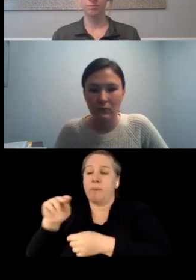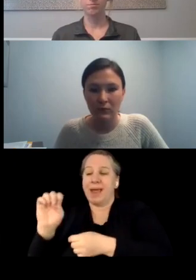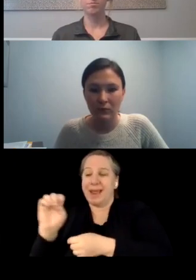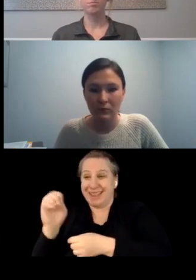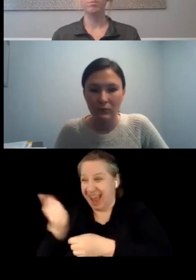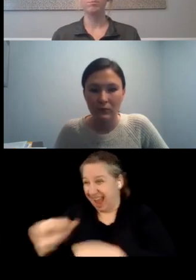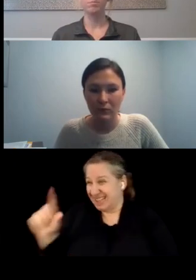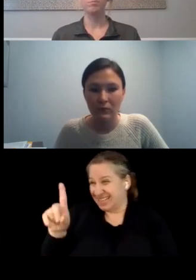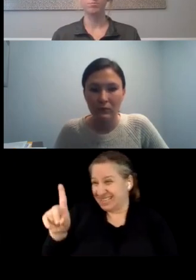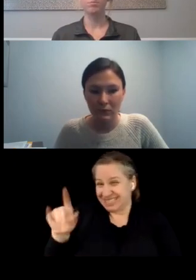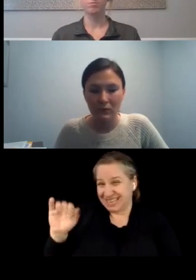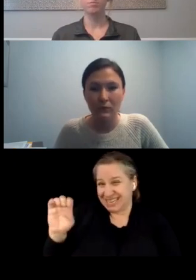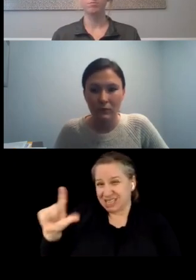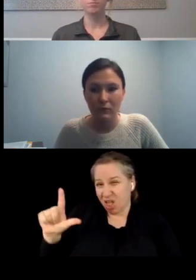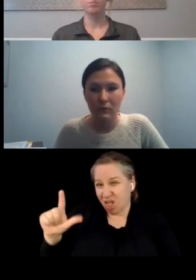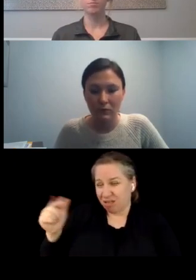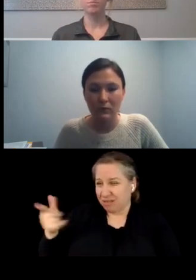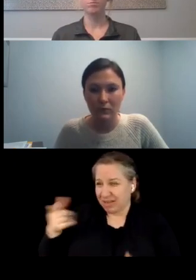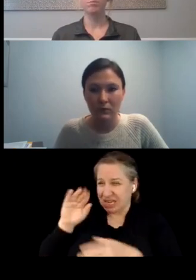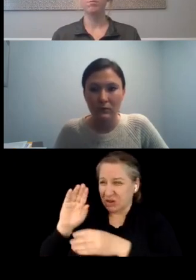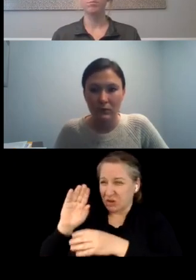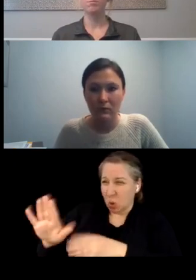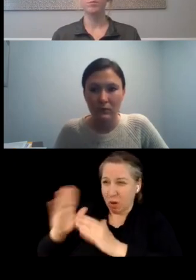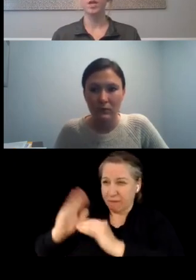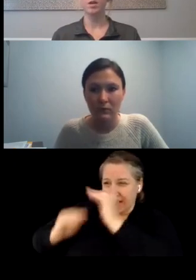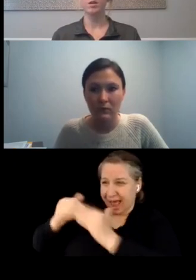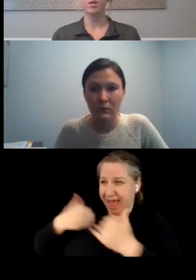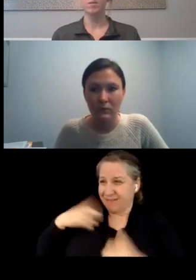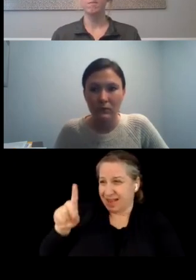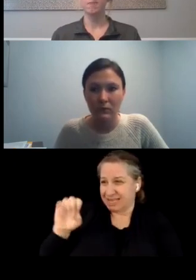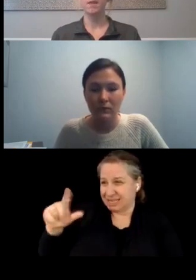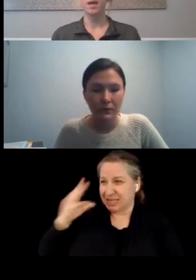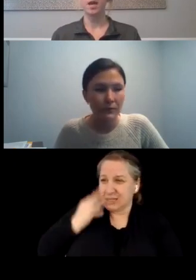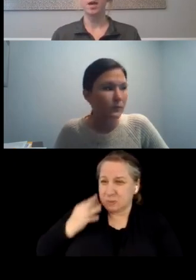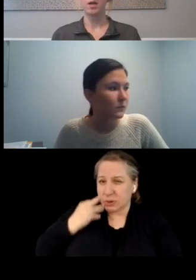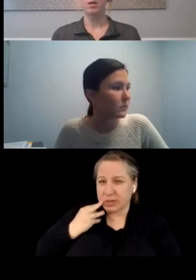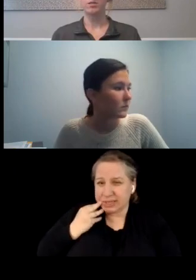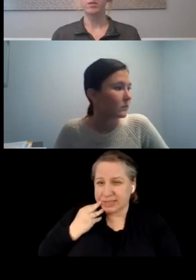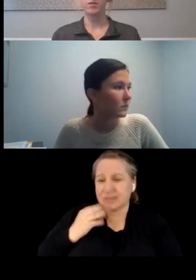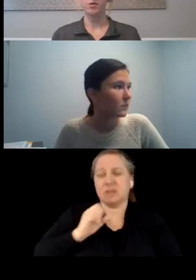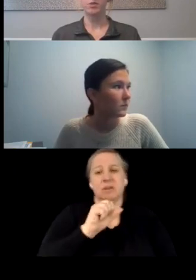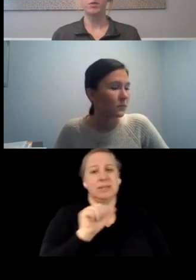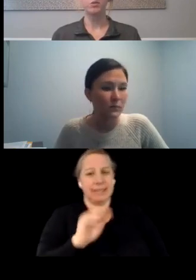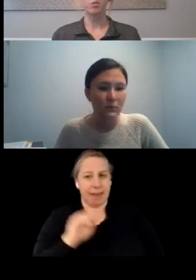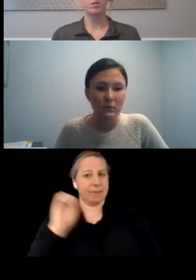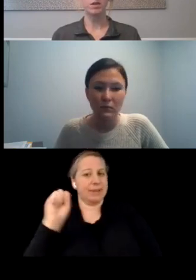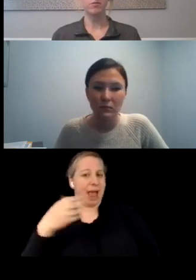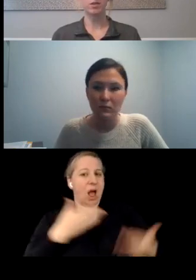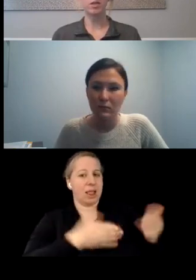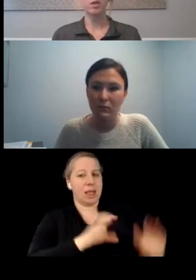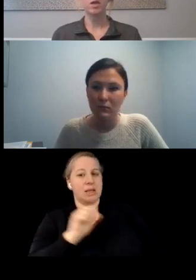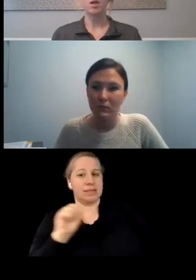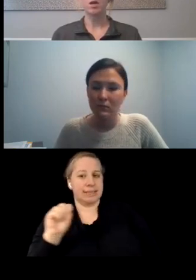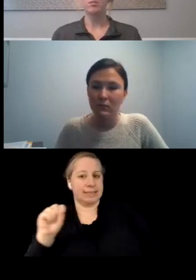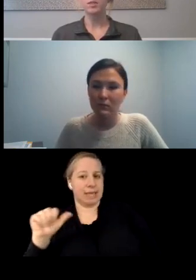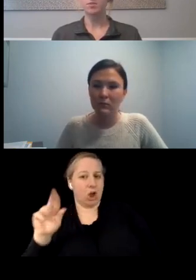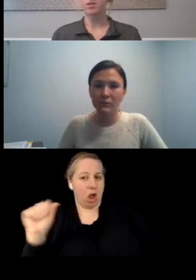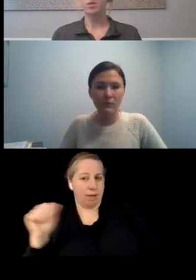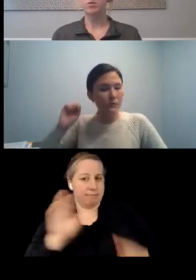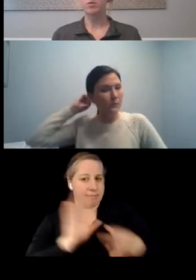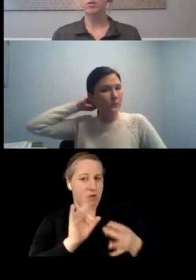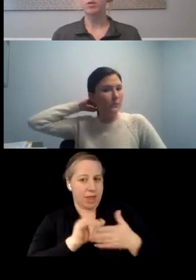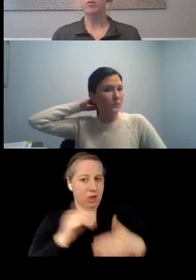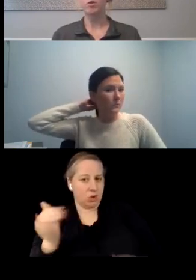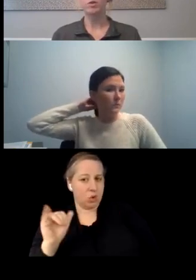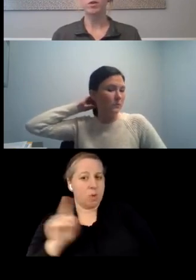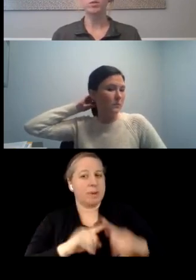to have on your resume, having diesel experience? Yeah, I'll let Sarah follow up on this as well, but definitely something